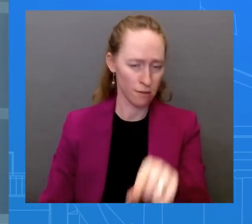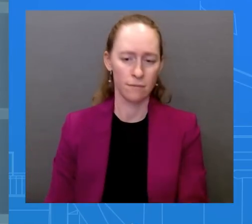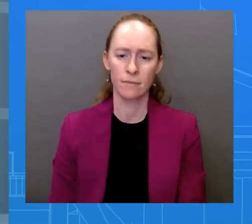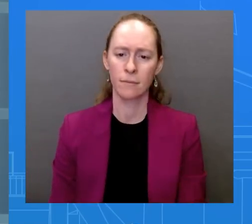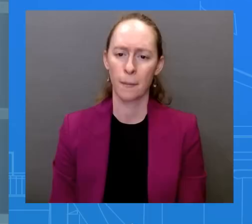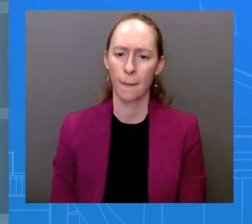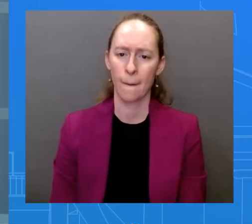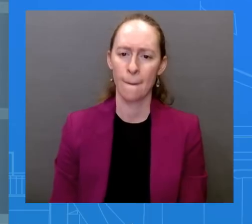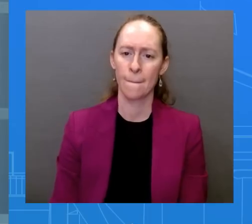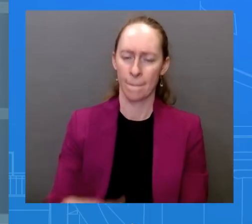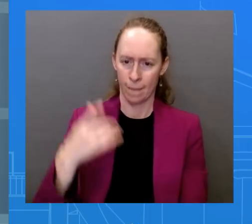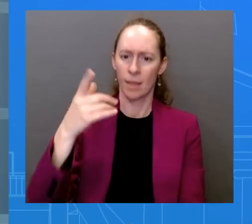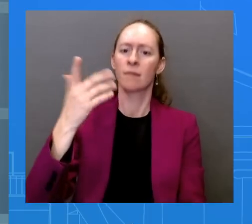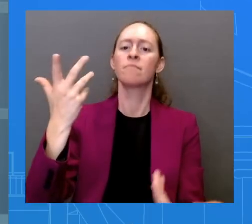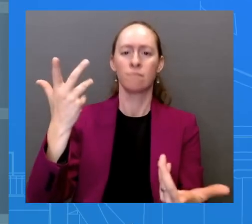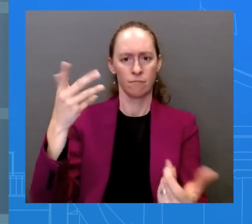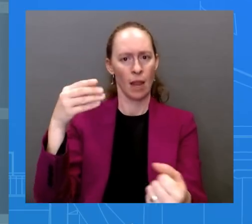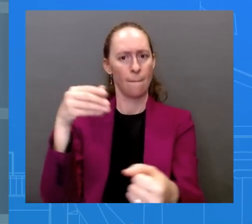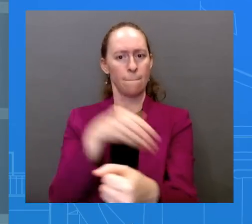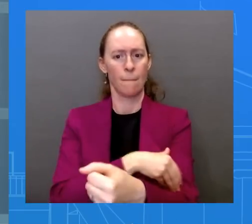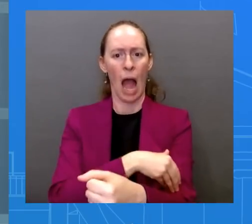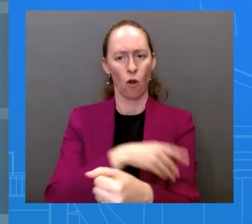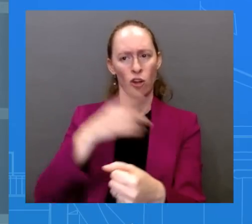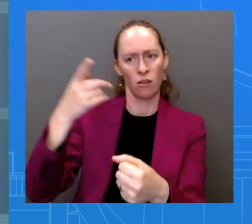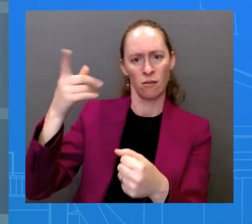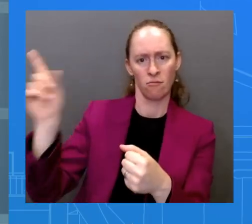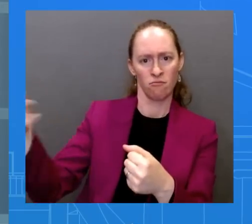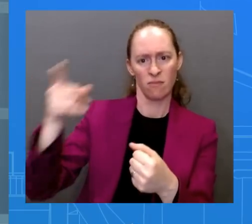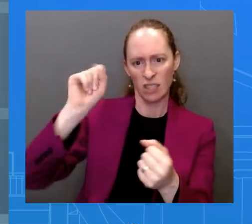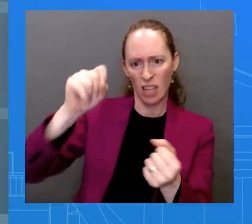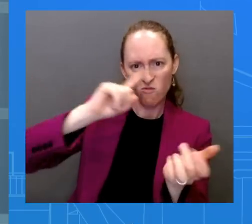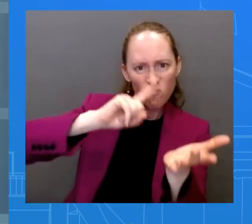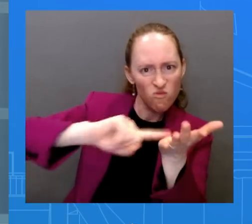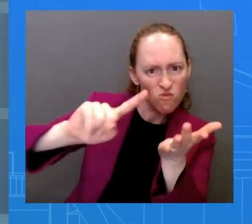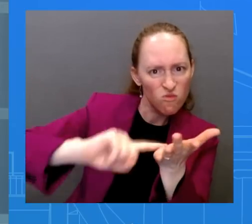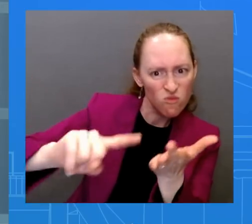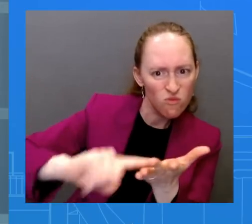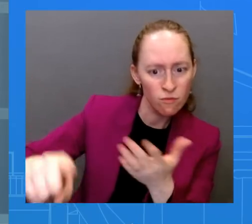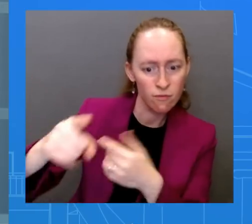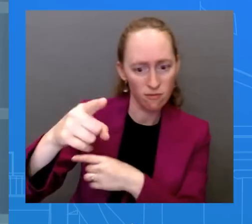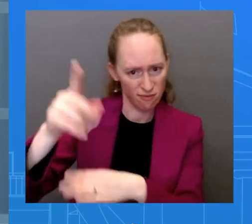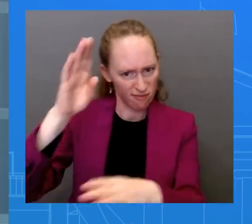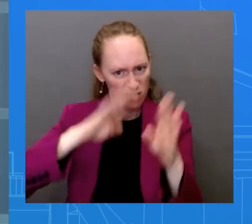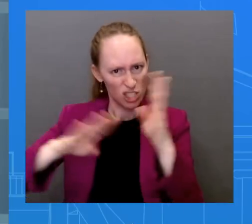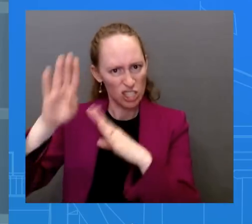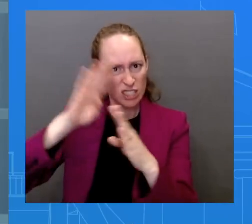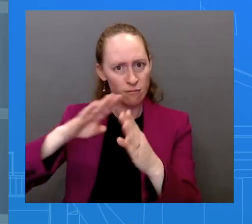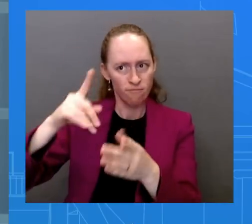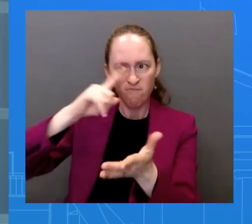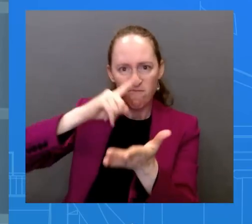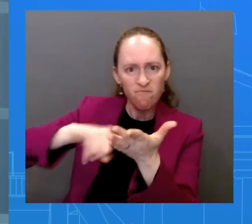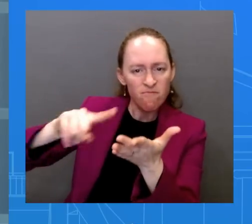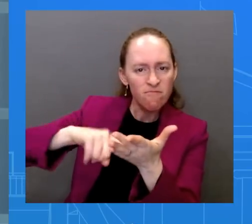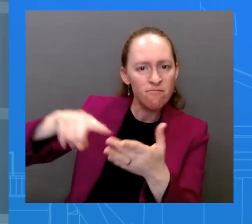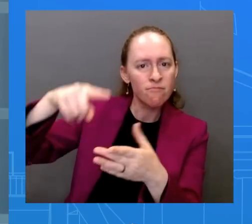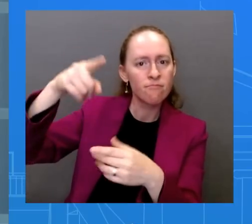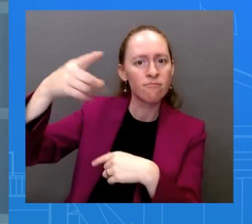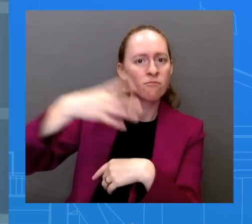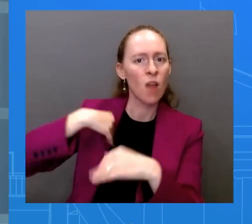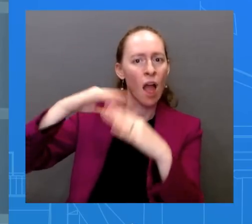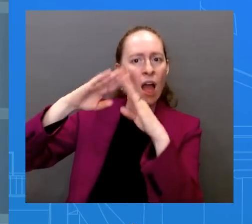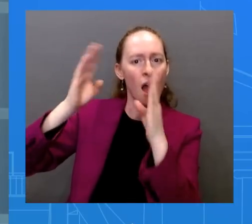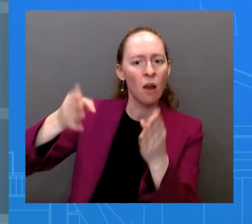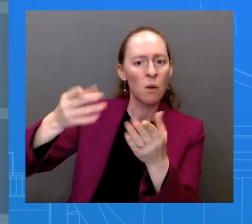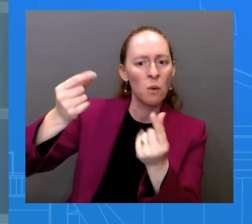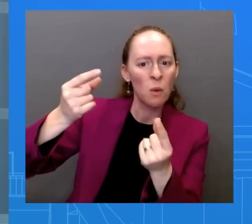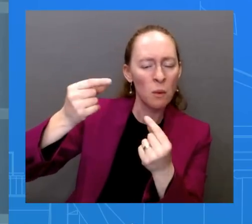is probably, I would imagine, a concern inside the White House, but I'm wondering... as you watch these Republicans talk